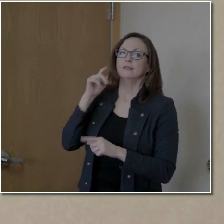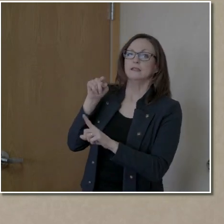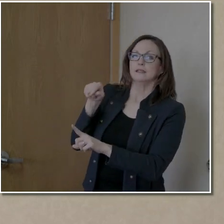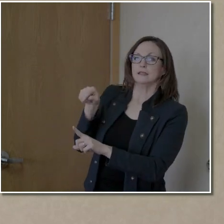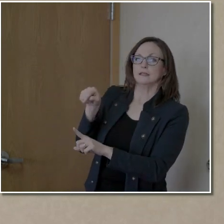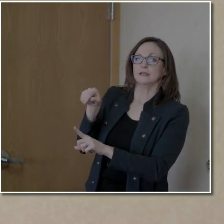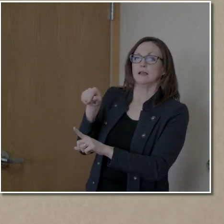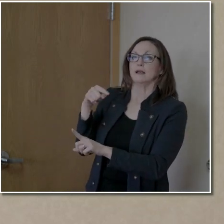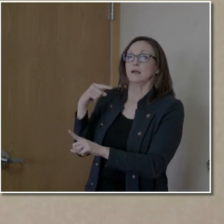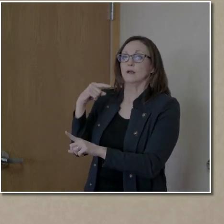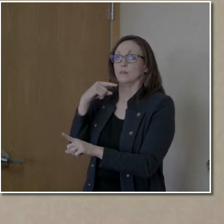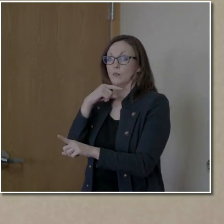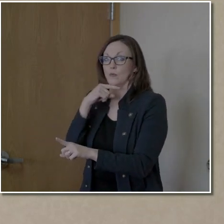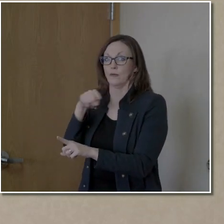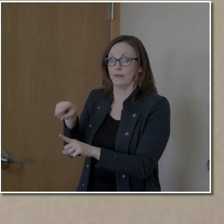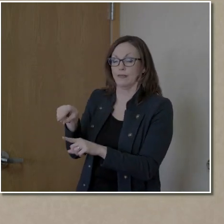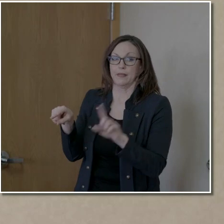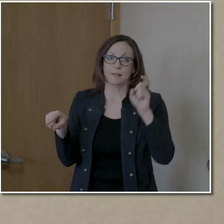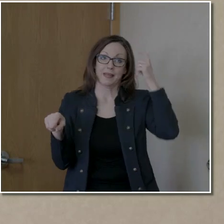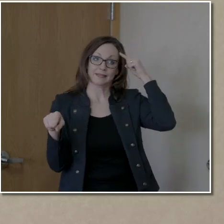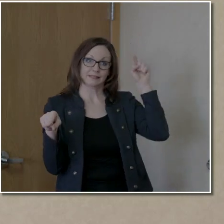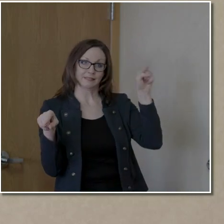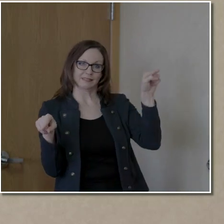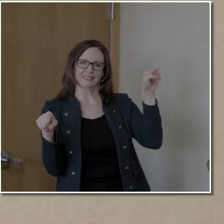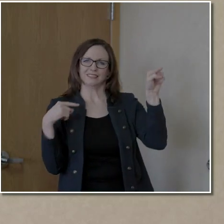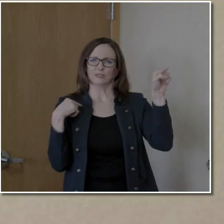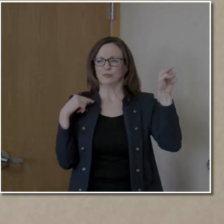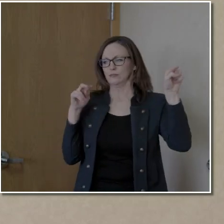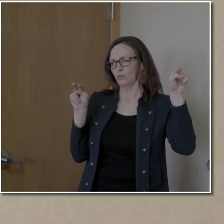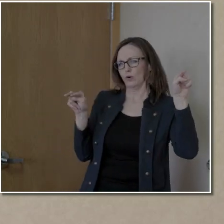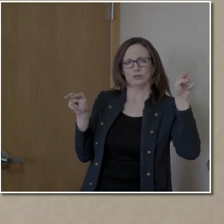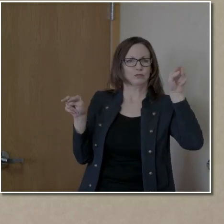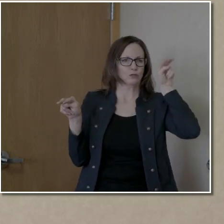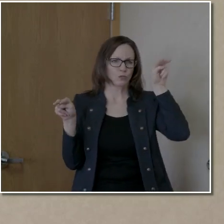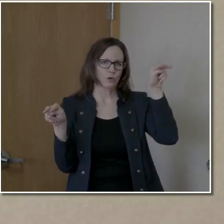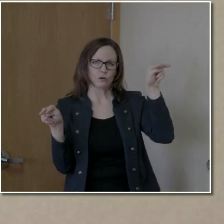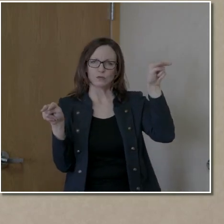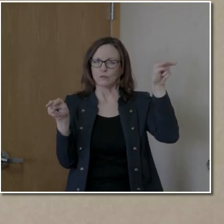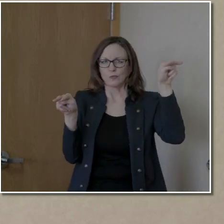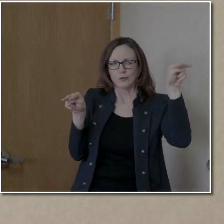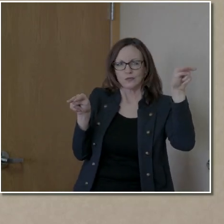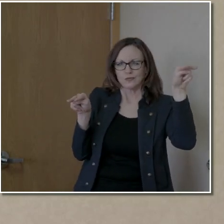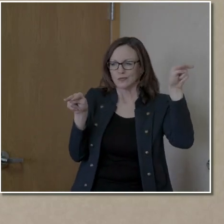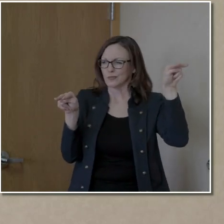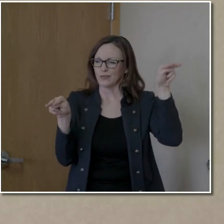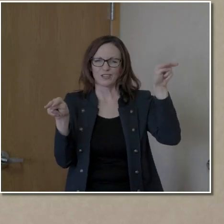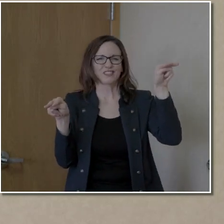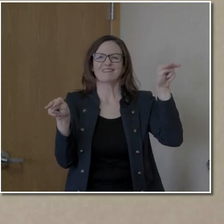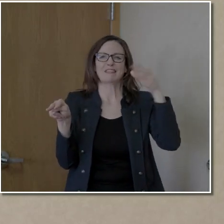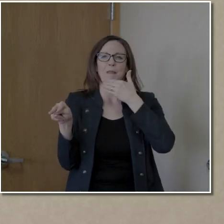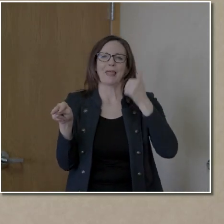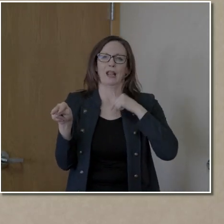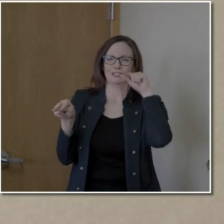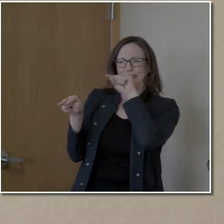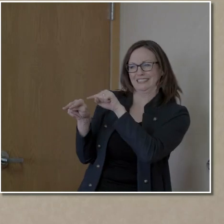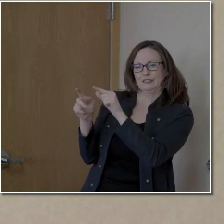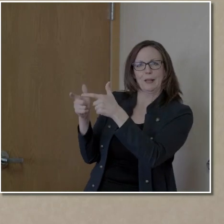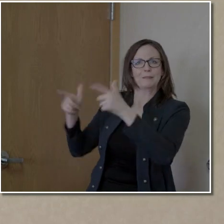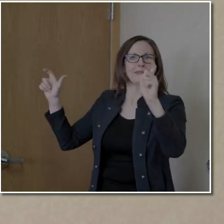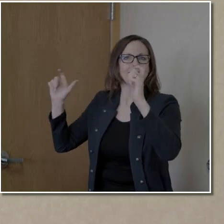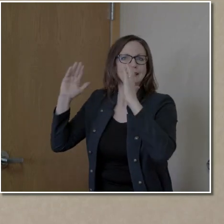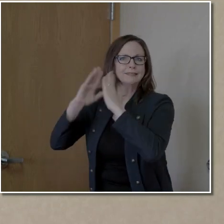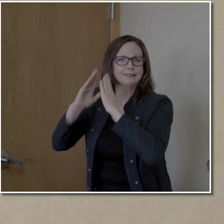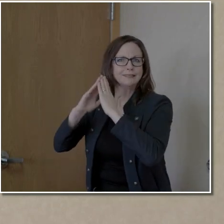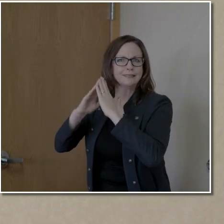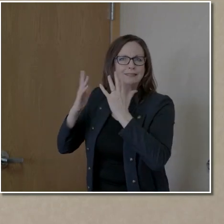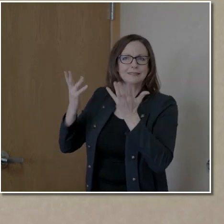in the Milwaukee area because of the number of cases. And we stand ready to provide that care if